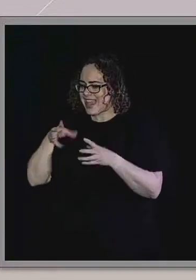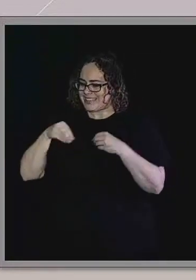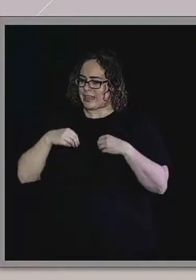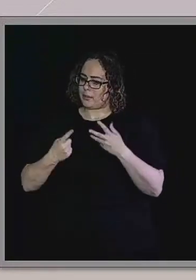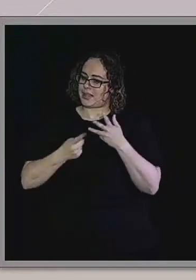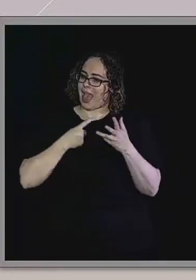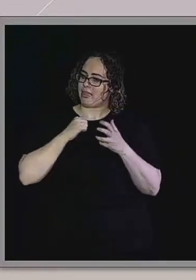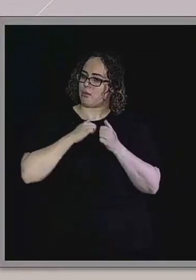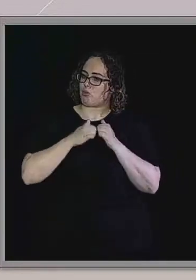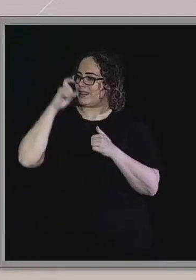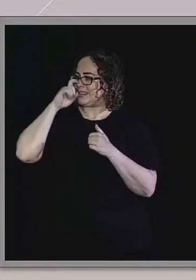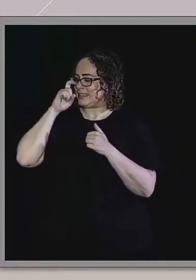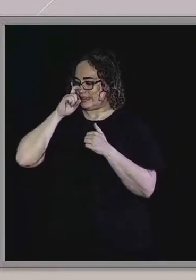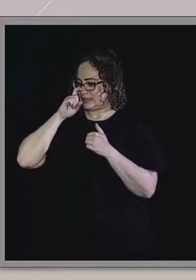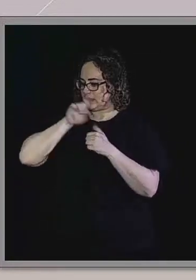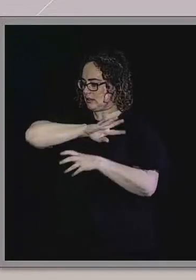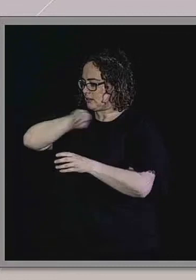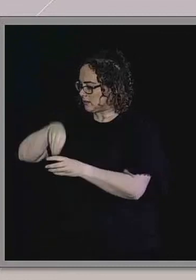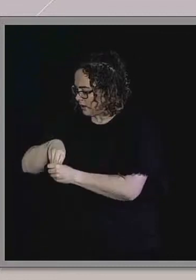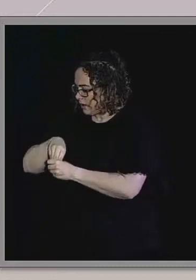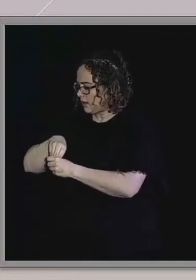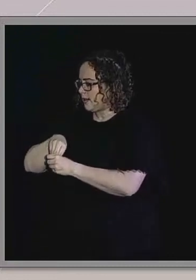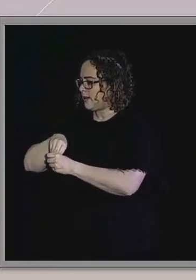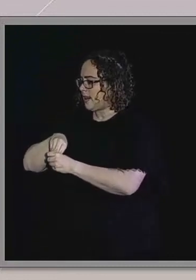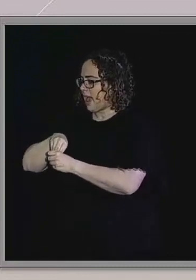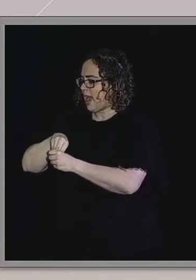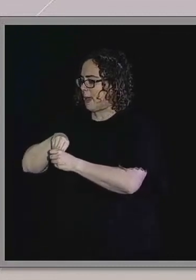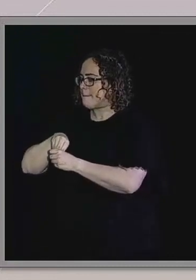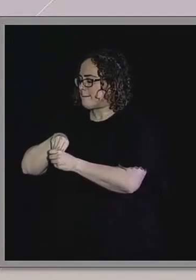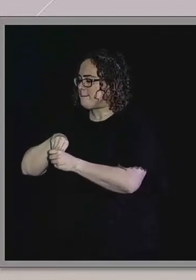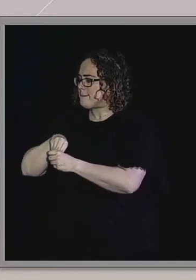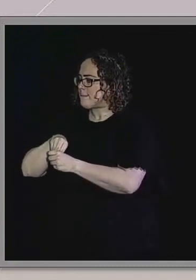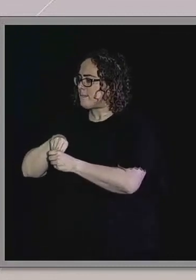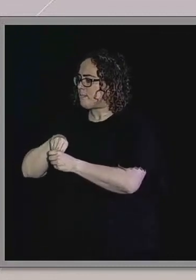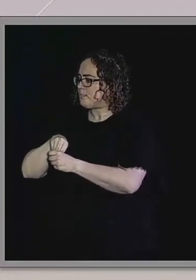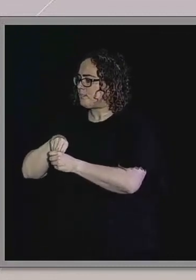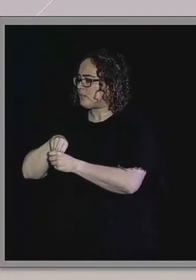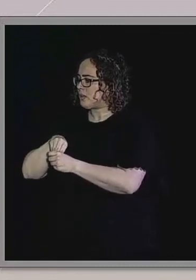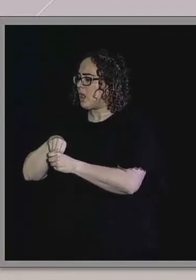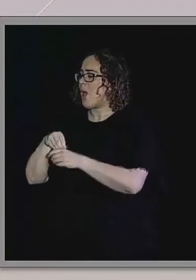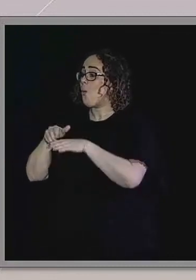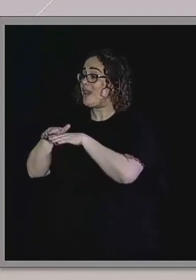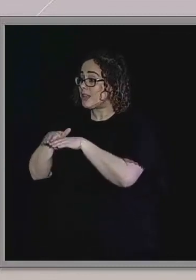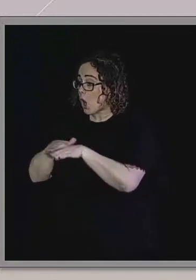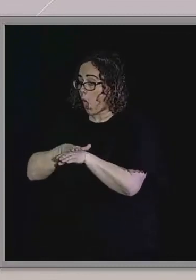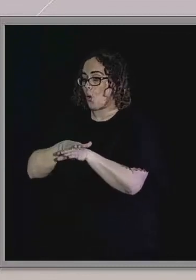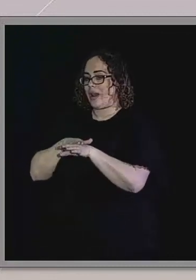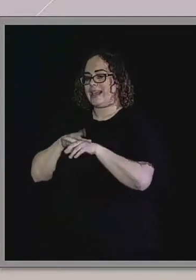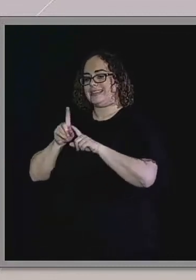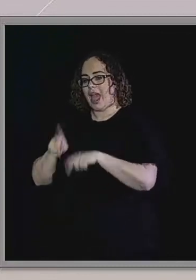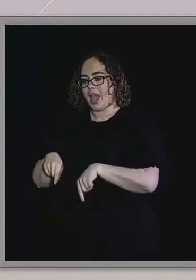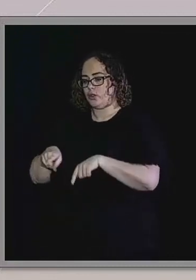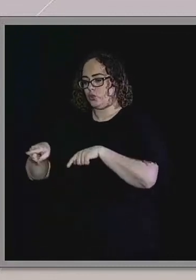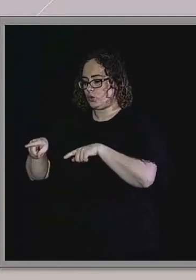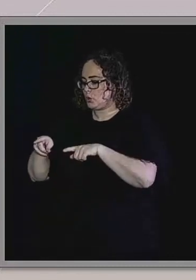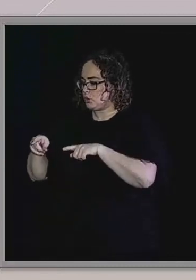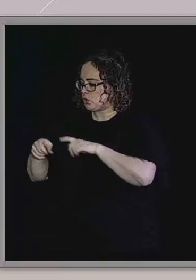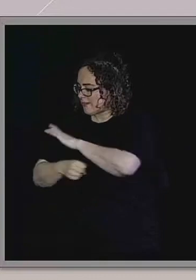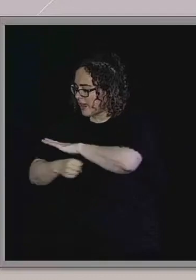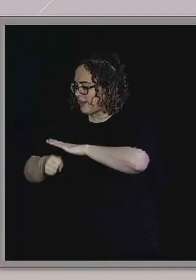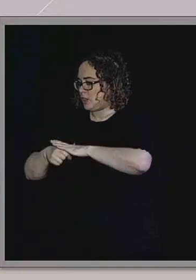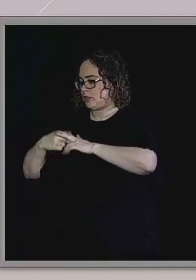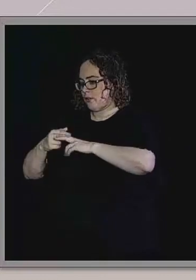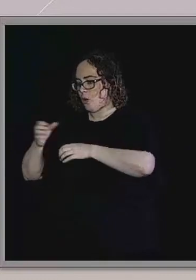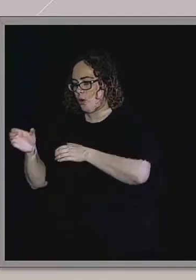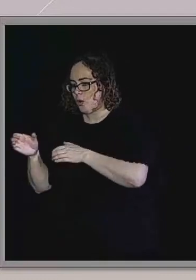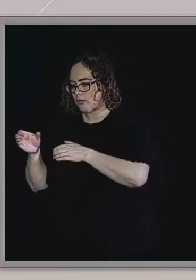on the outside. So I think that's the step always taken. And we're slowly getting there as well with some of those challenges.